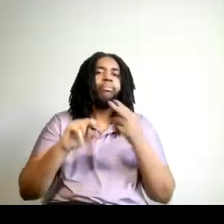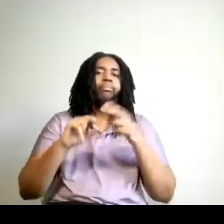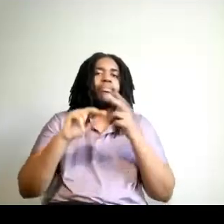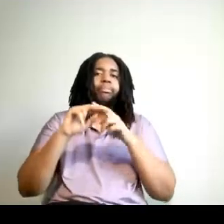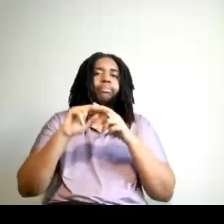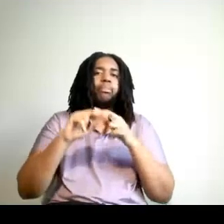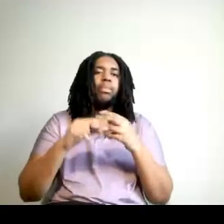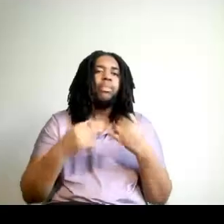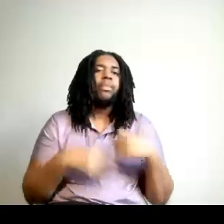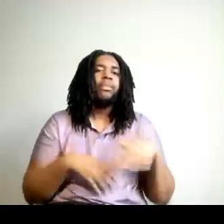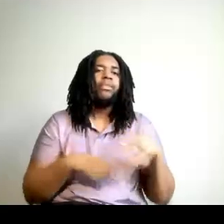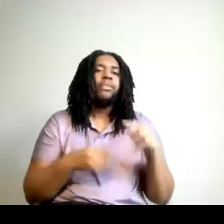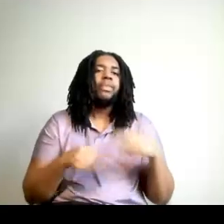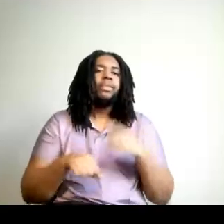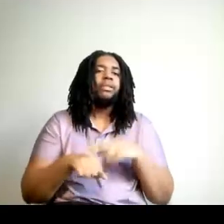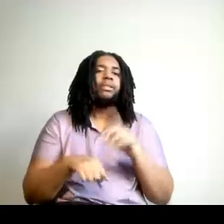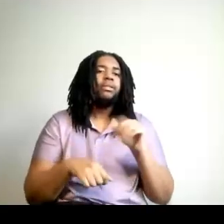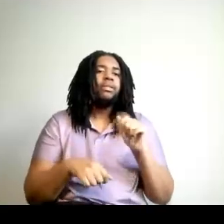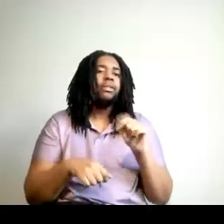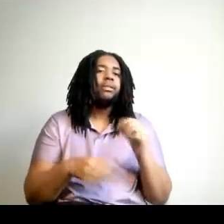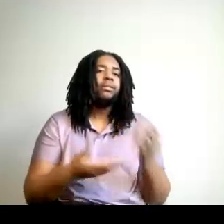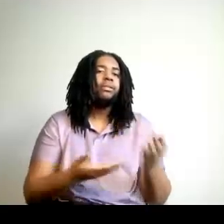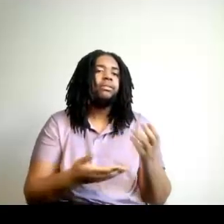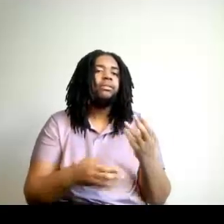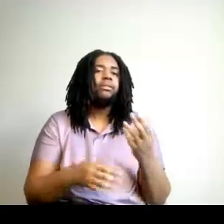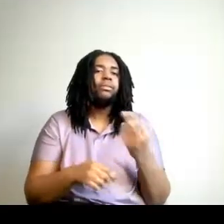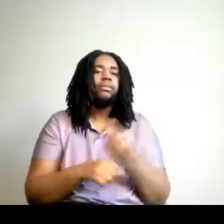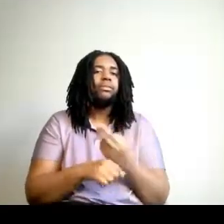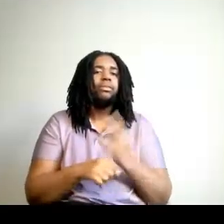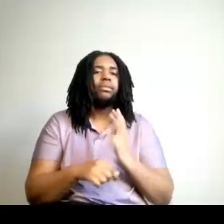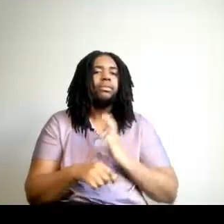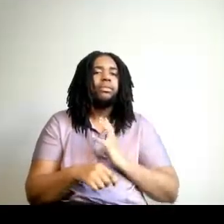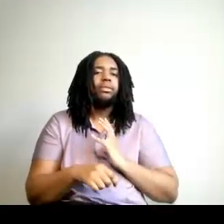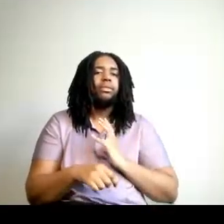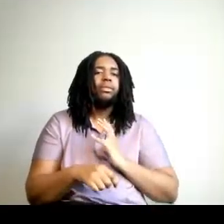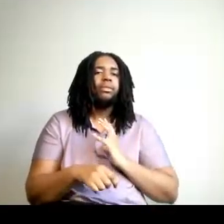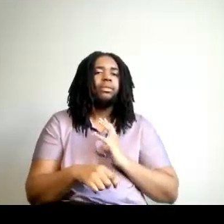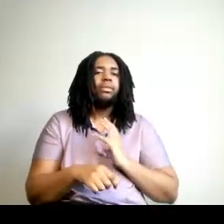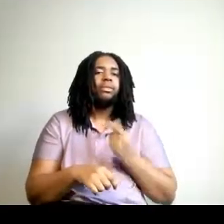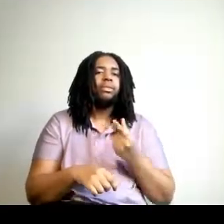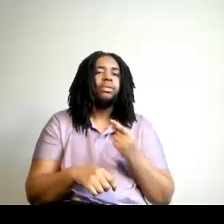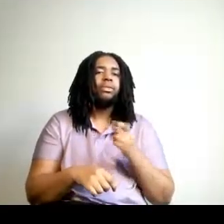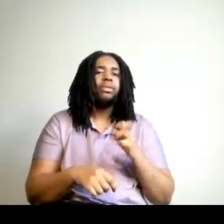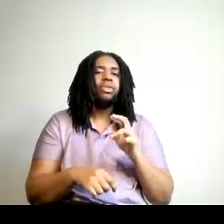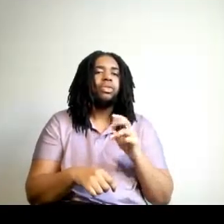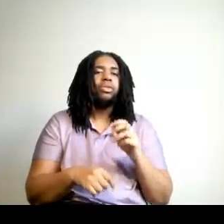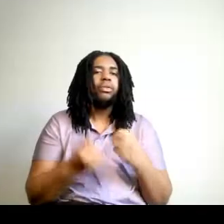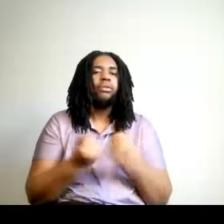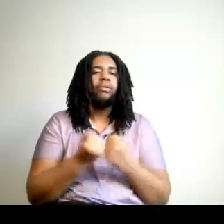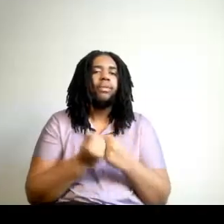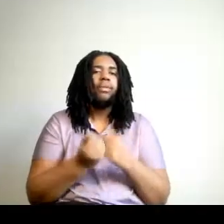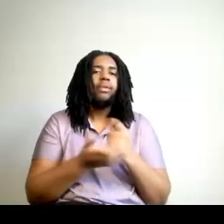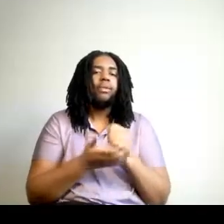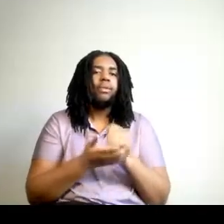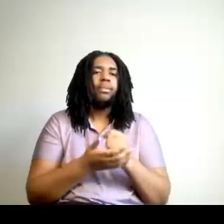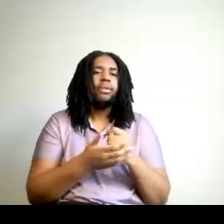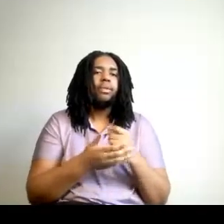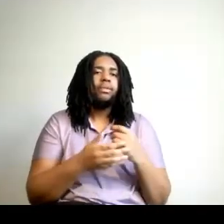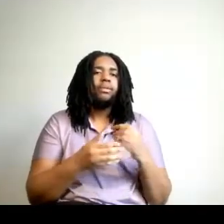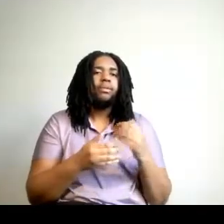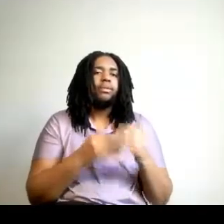national data showing an increasing use of gender affirming therapies over time. And whenever we specifically look at